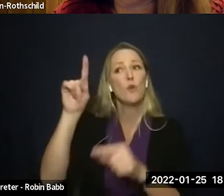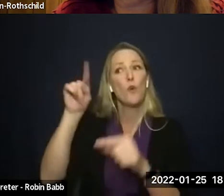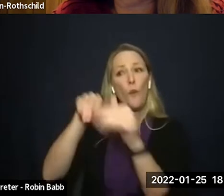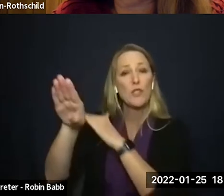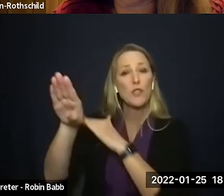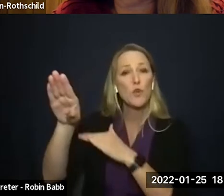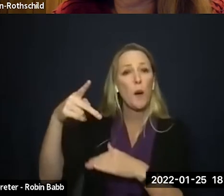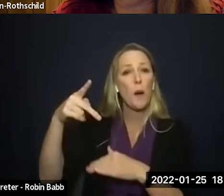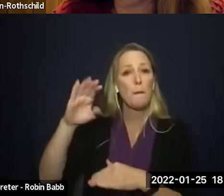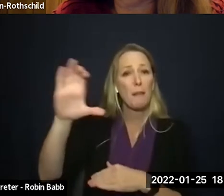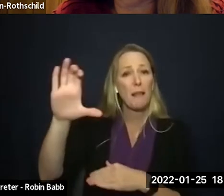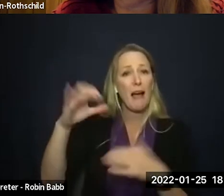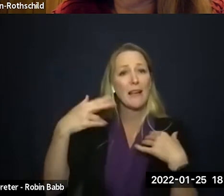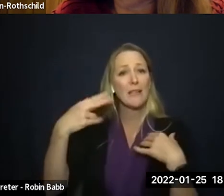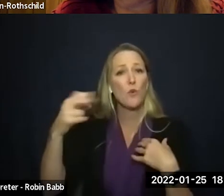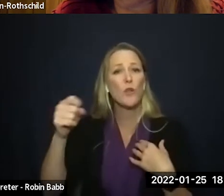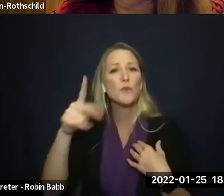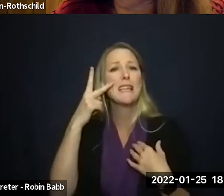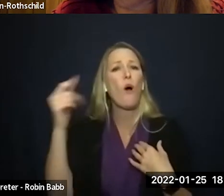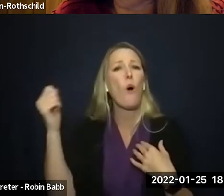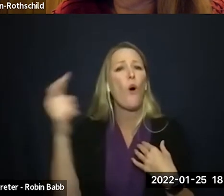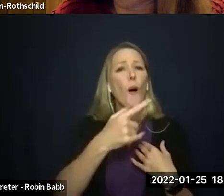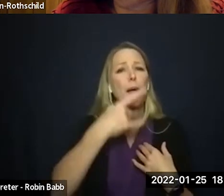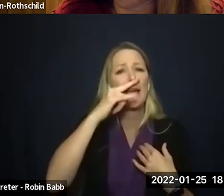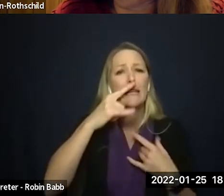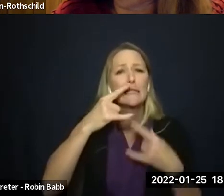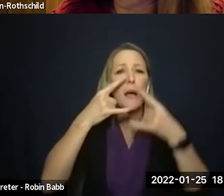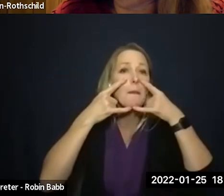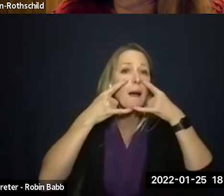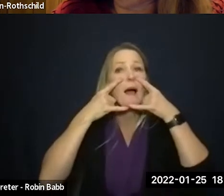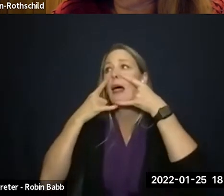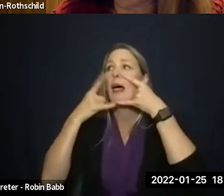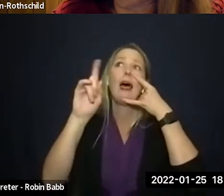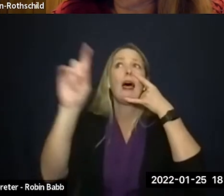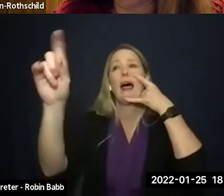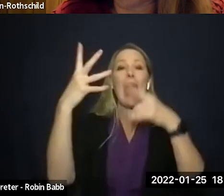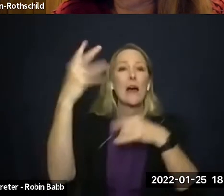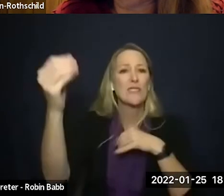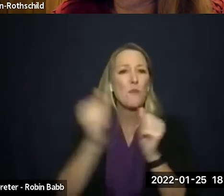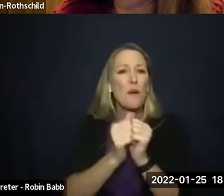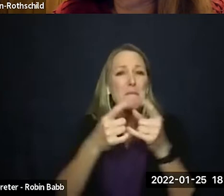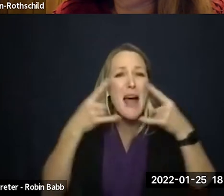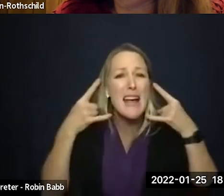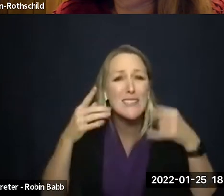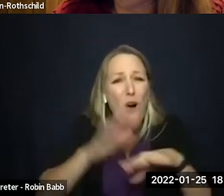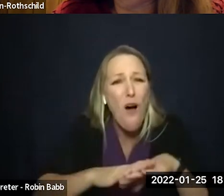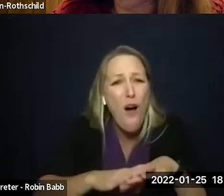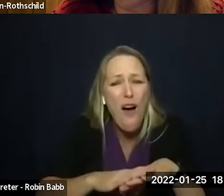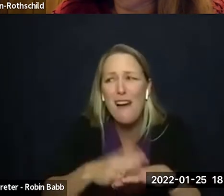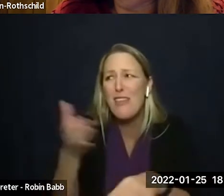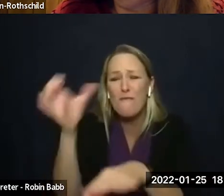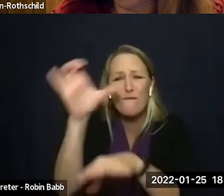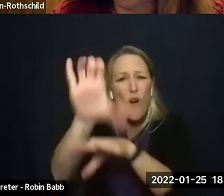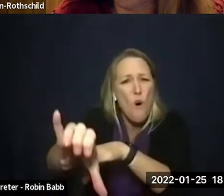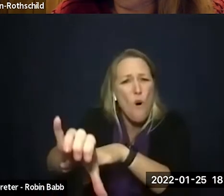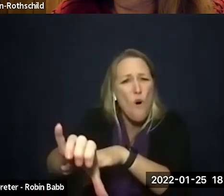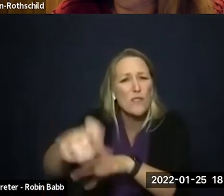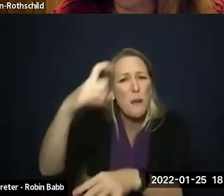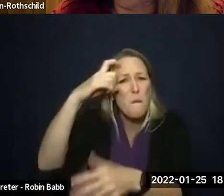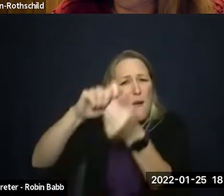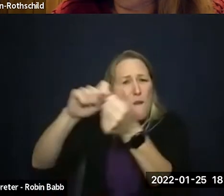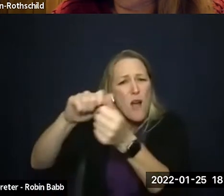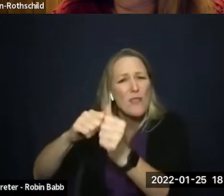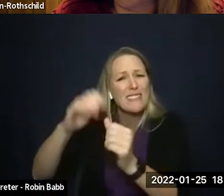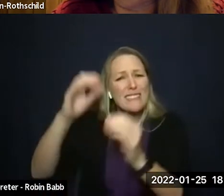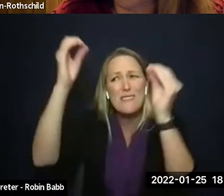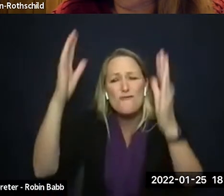you see all these kids walking outside with their masks on it's because they are being forced to it's because they are being brainwashed by their teachers